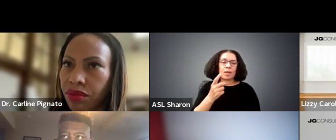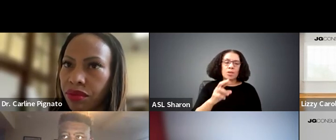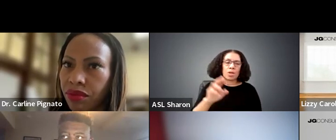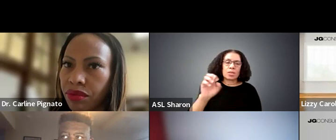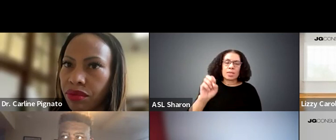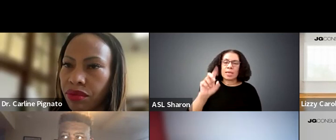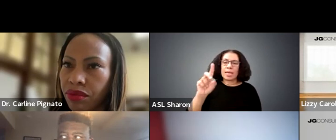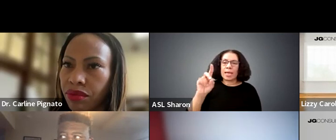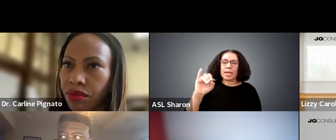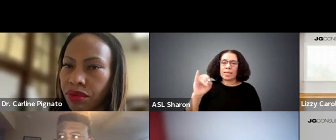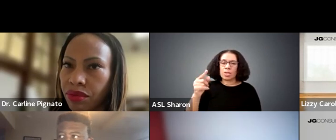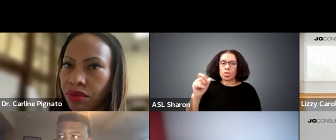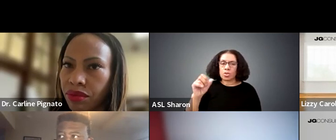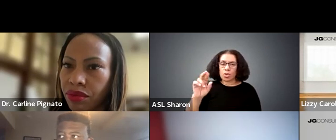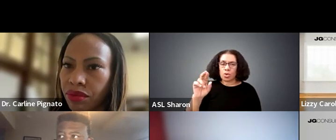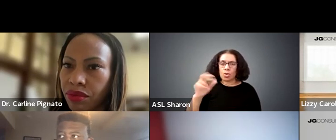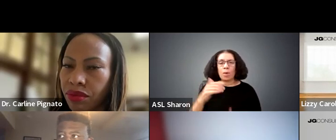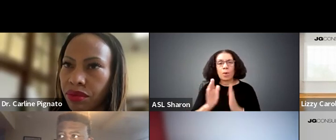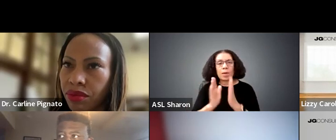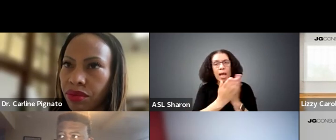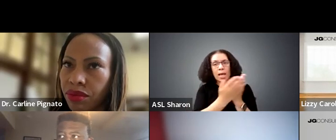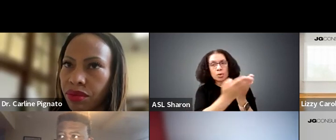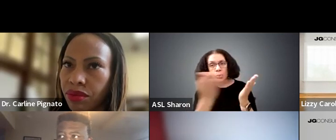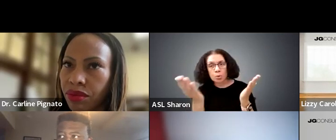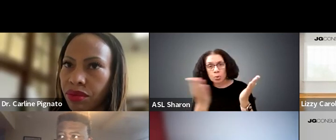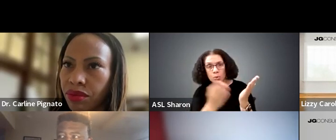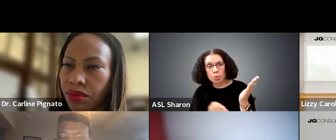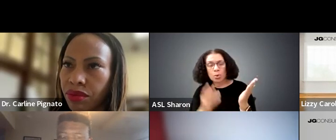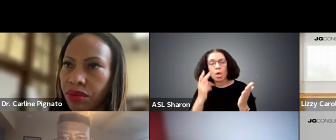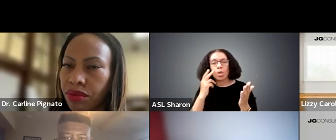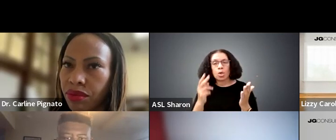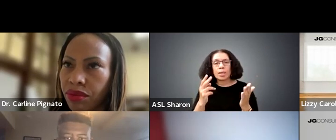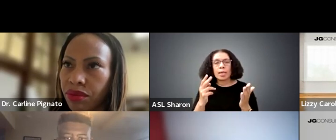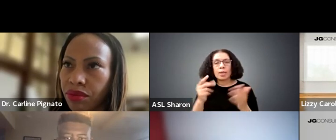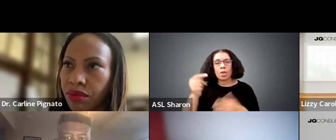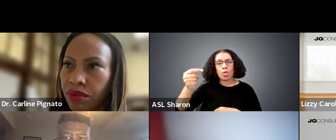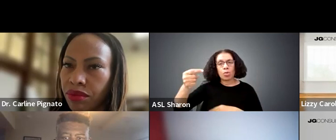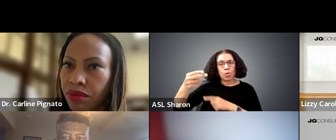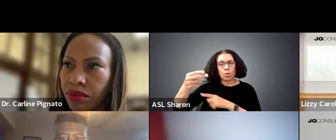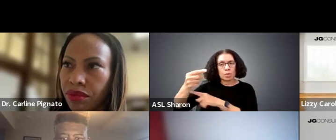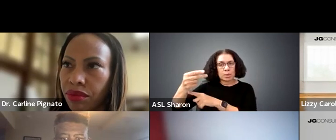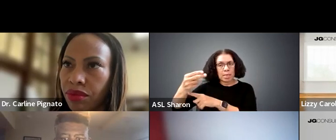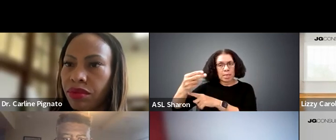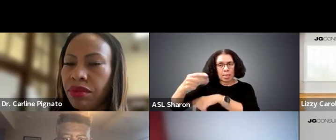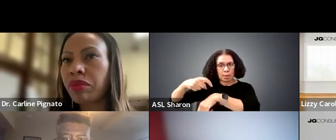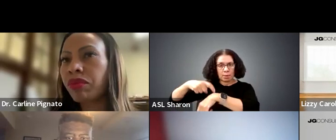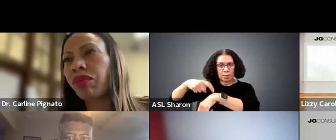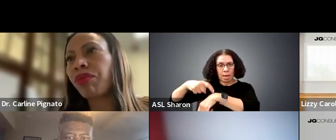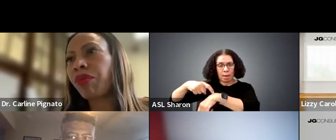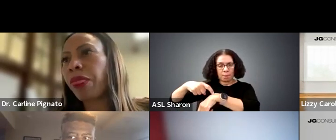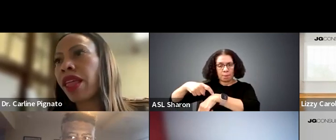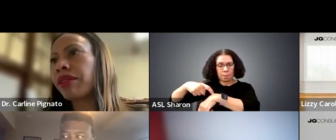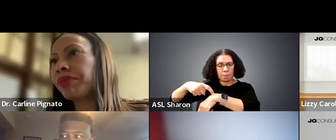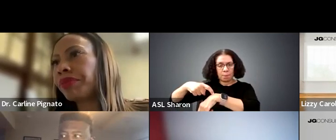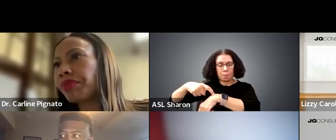a request then for my colleagues around the table. Take a look at that Thursday time. And regardless of